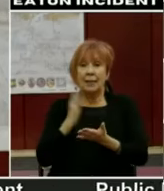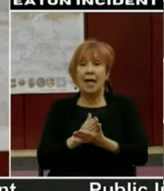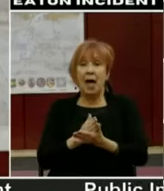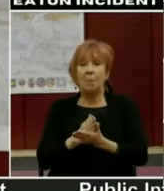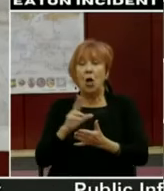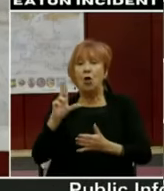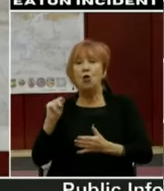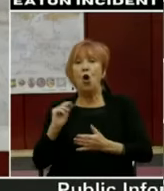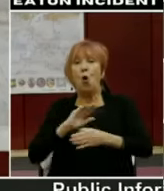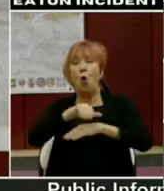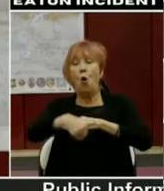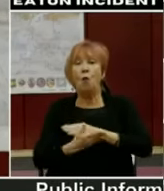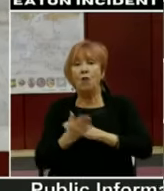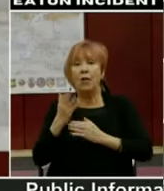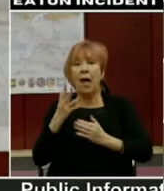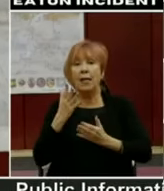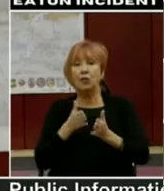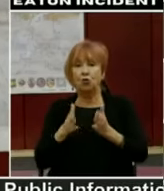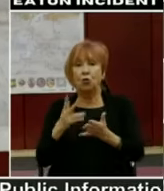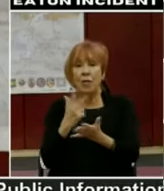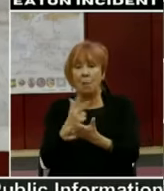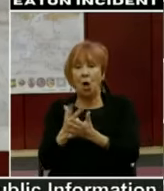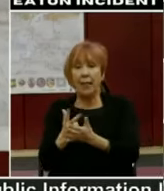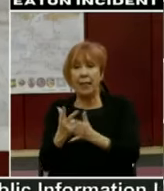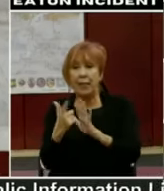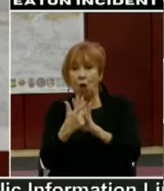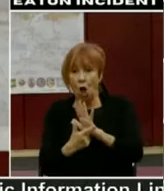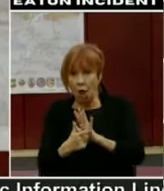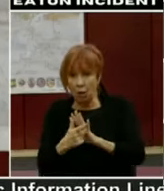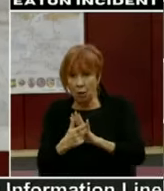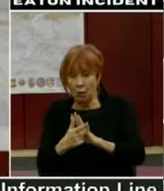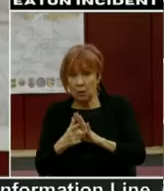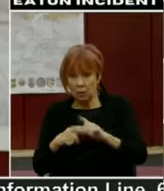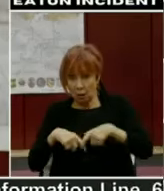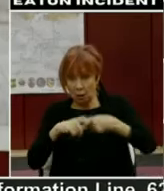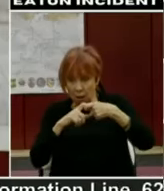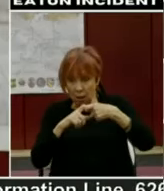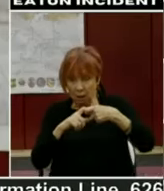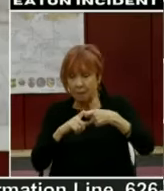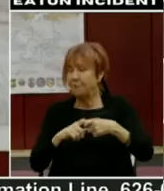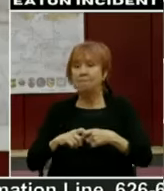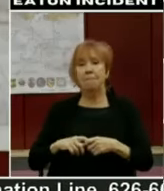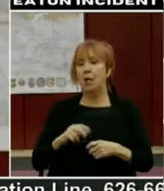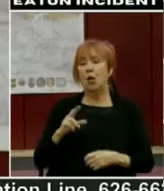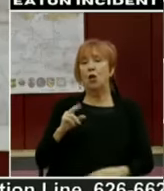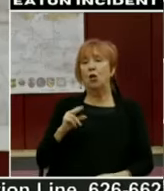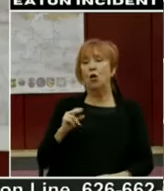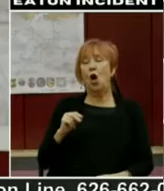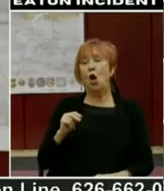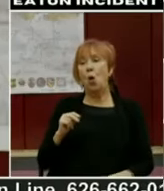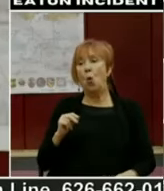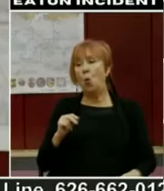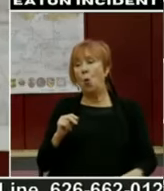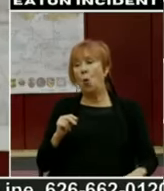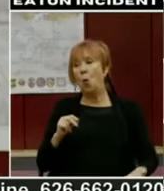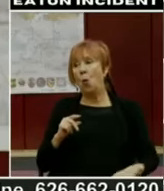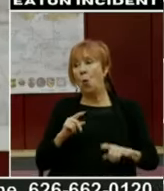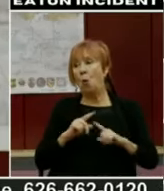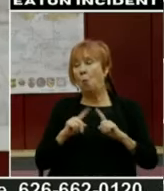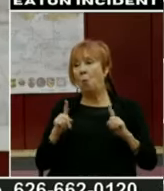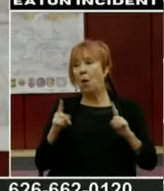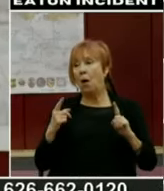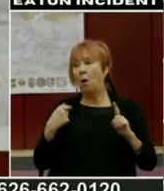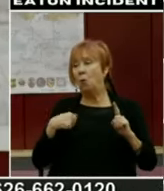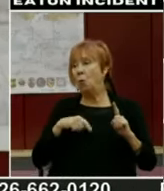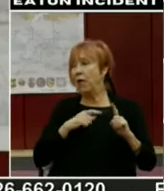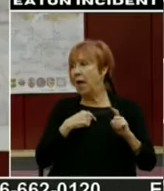We have not, but you've got Councilmember Gene Masuda, Jason Lyon, Councilmember